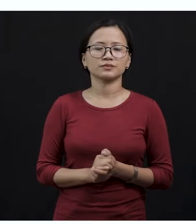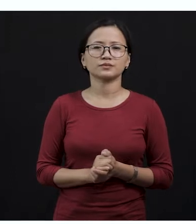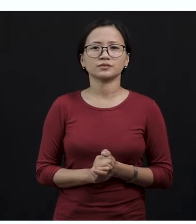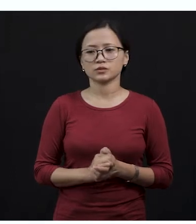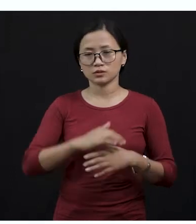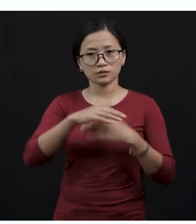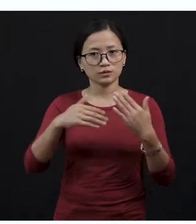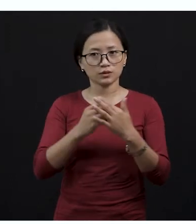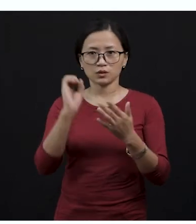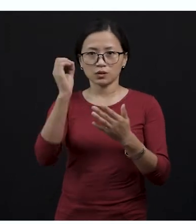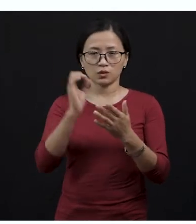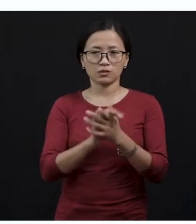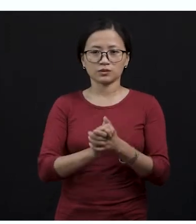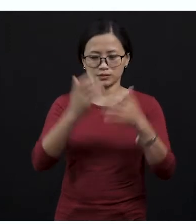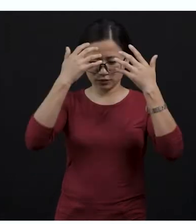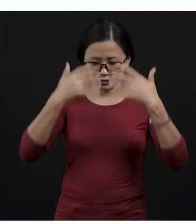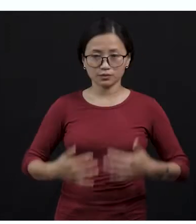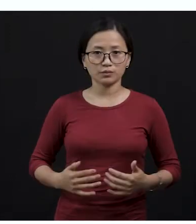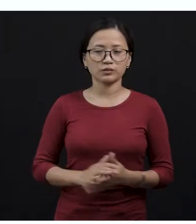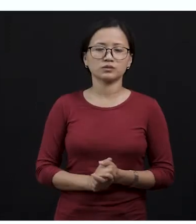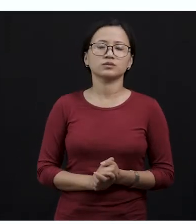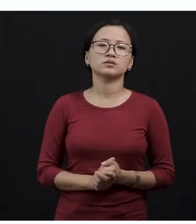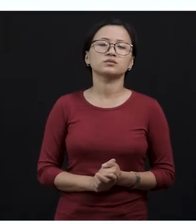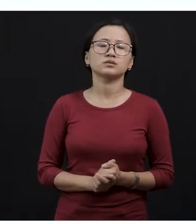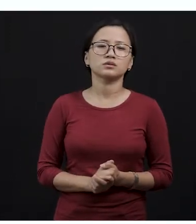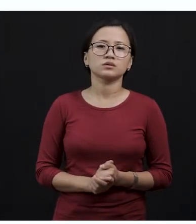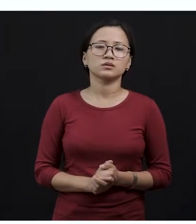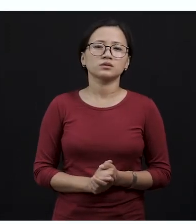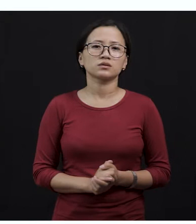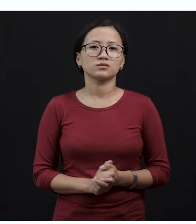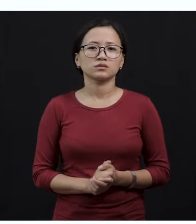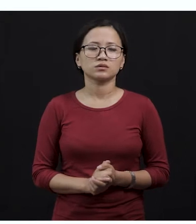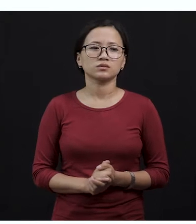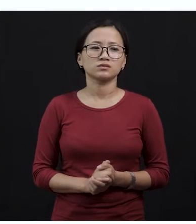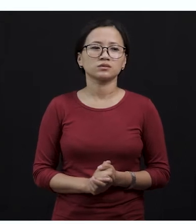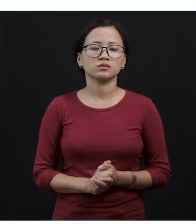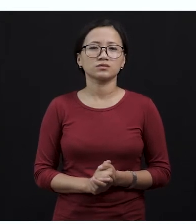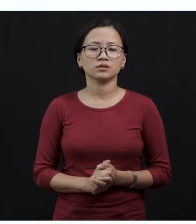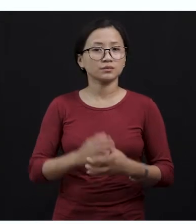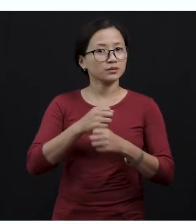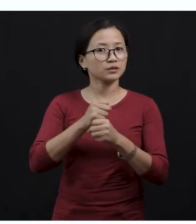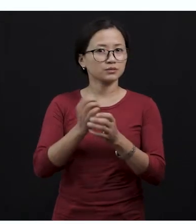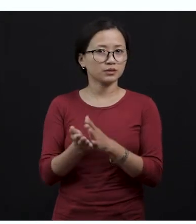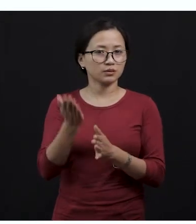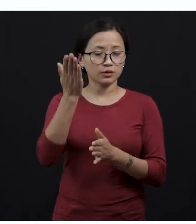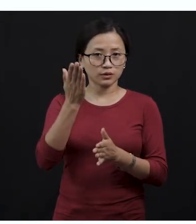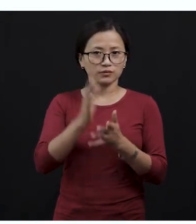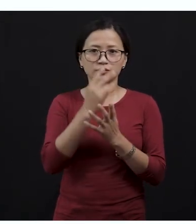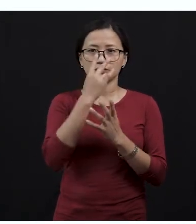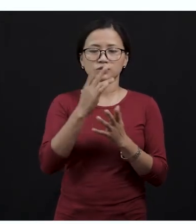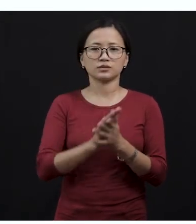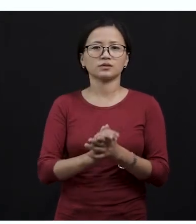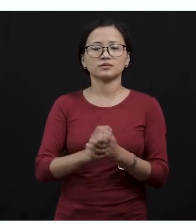of organs. This organ system in our body is made up of organs. These organs are made up of tissues. These tissues are made up